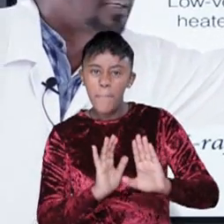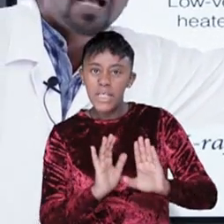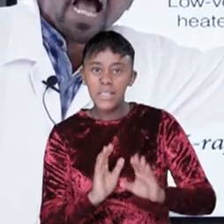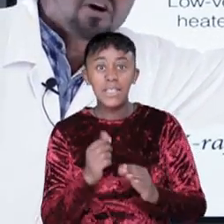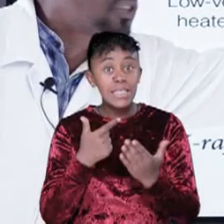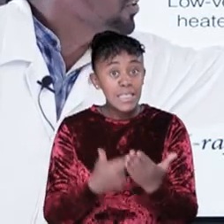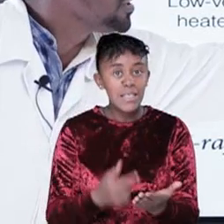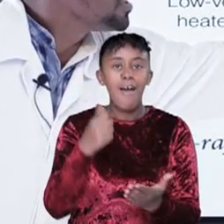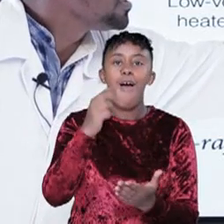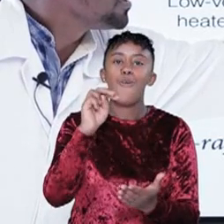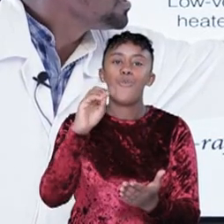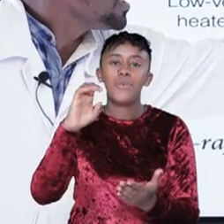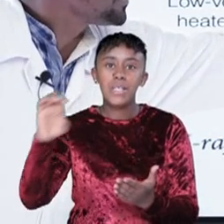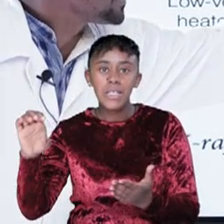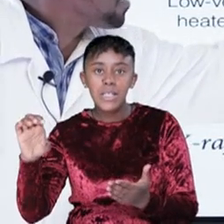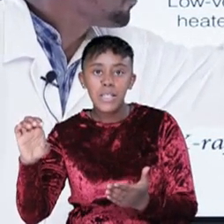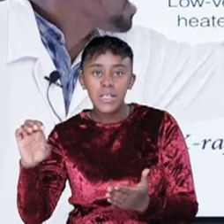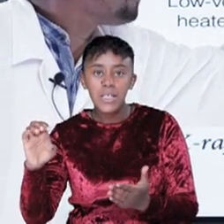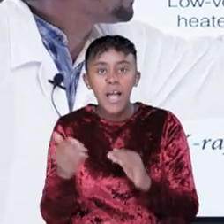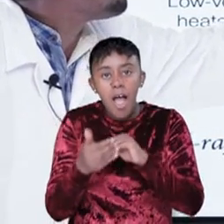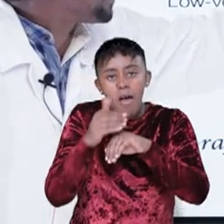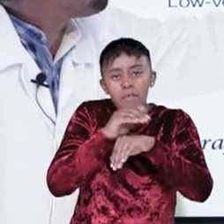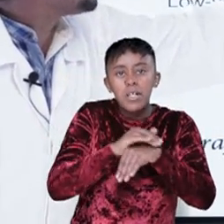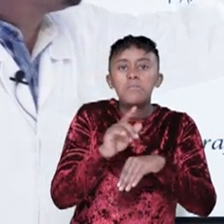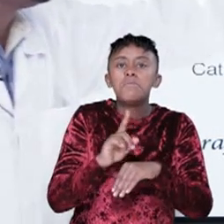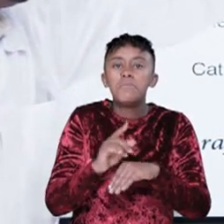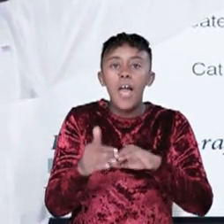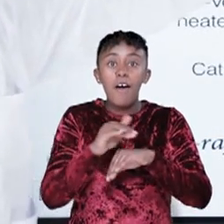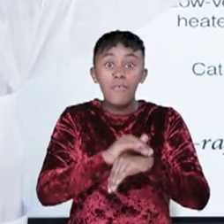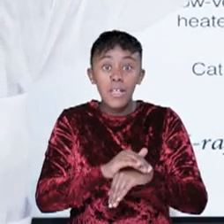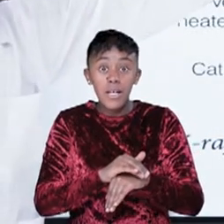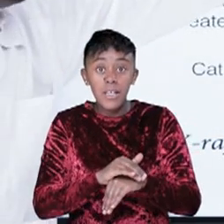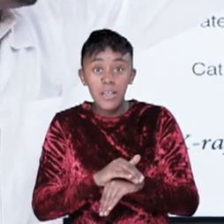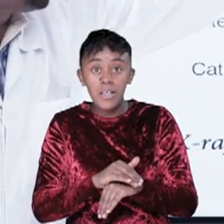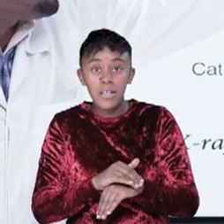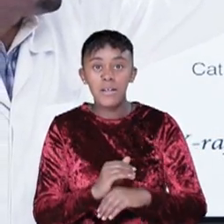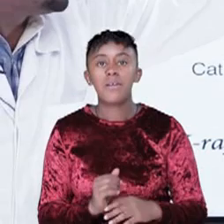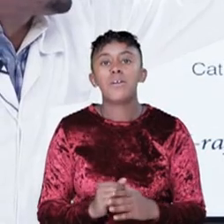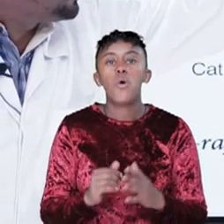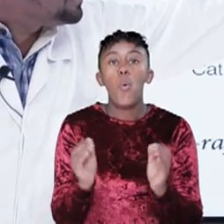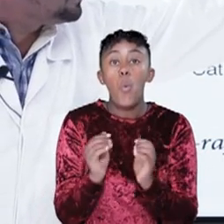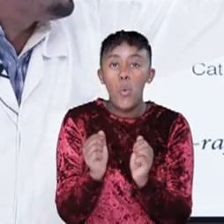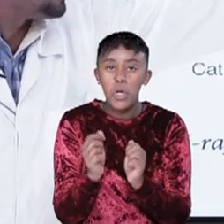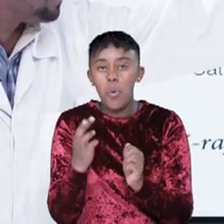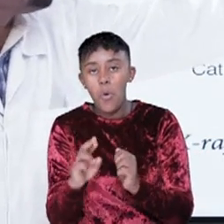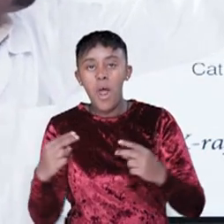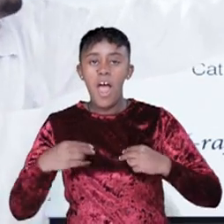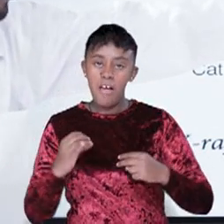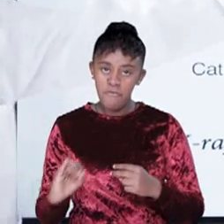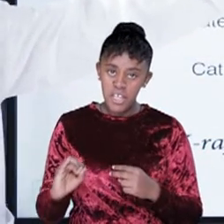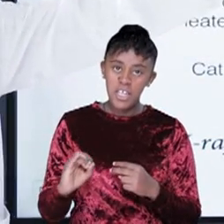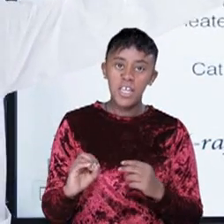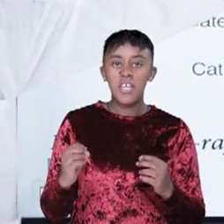what? Anode. It is covering by what? It is being equipped with cooling or